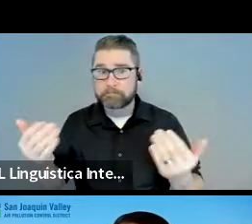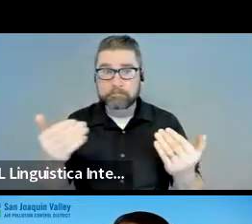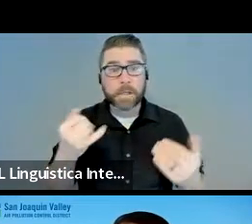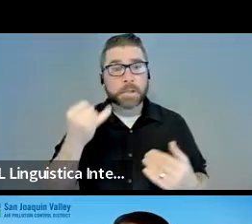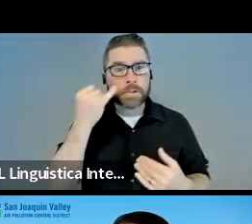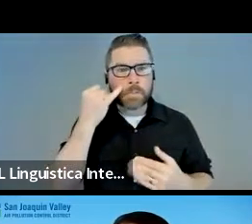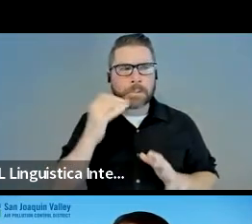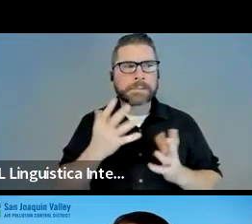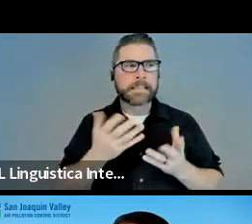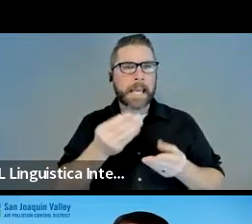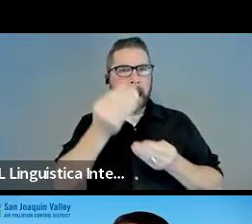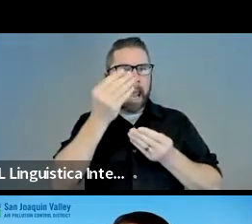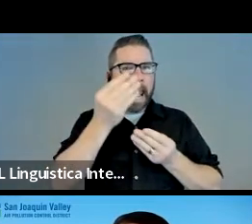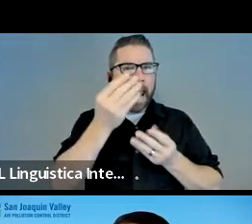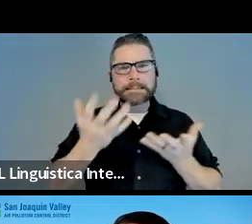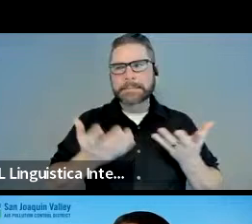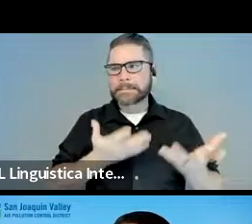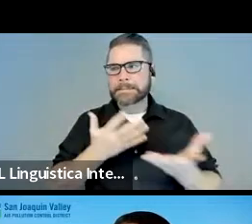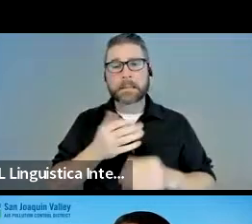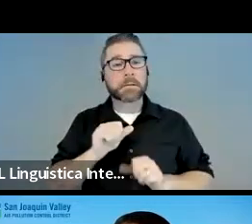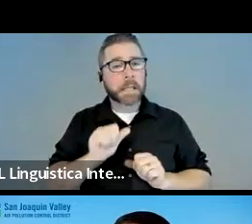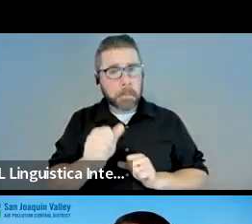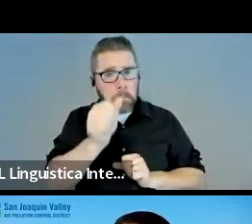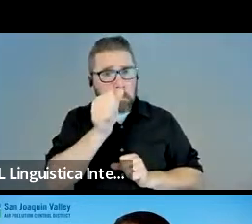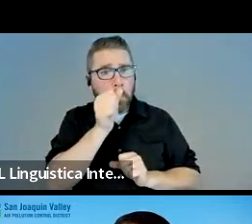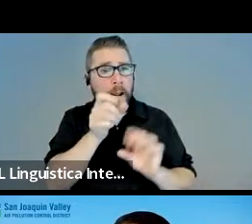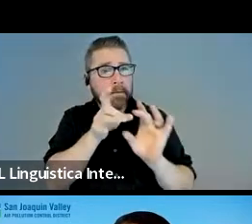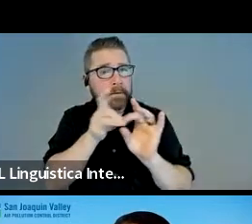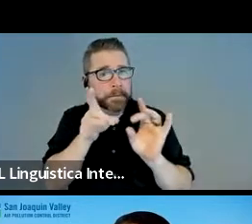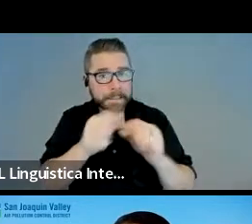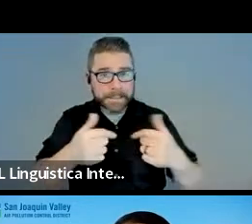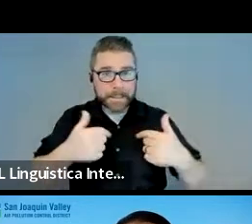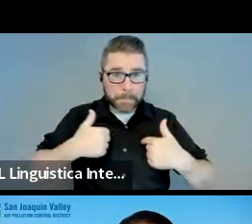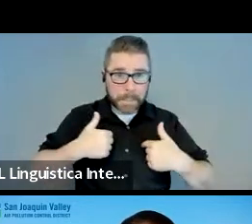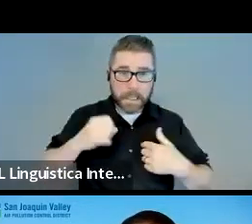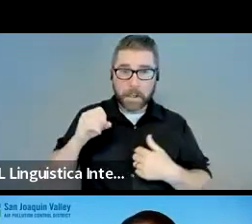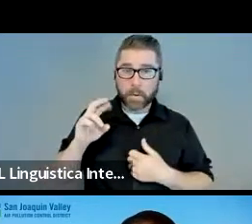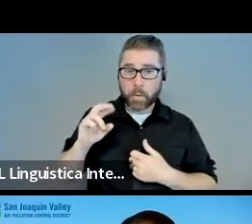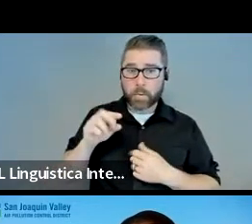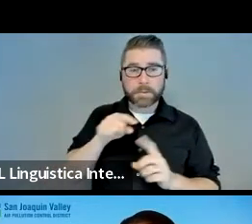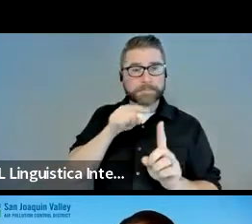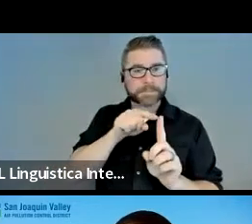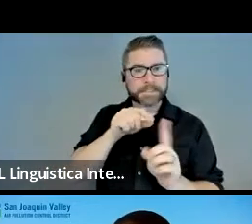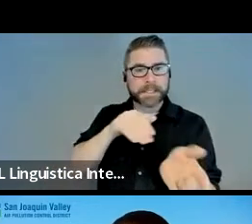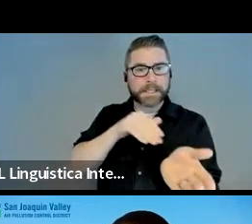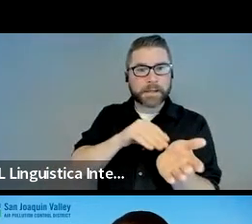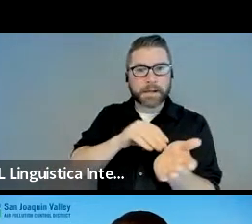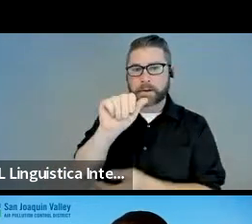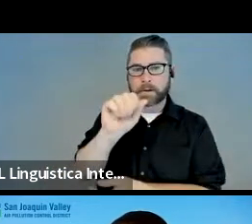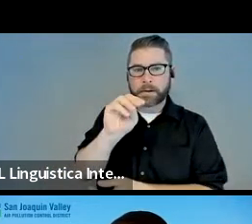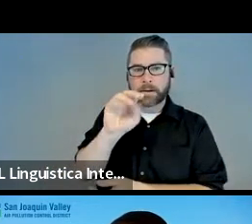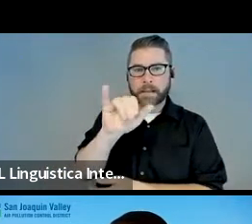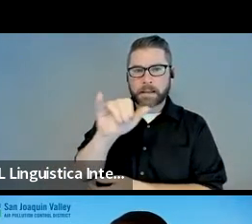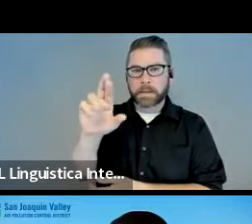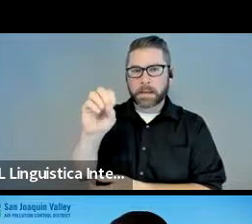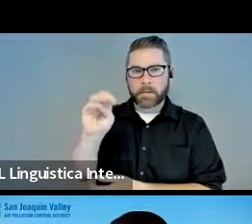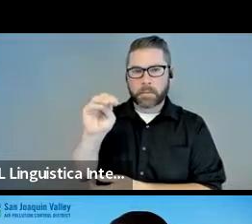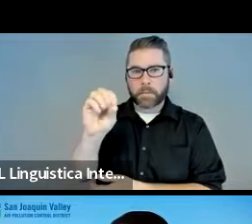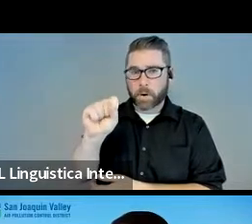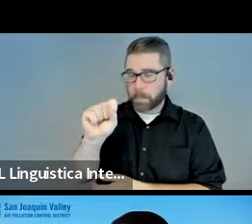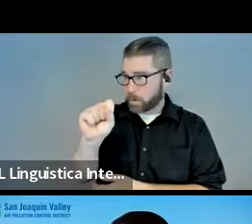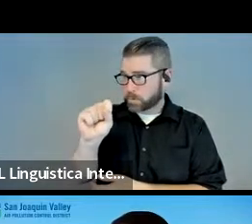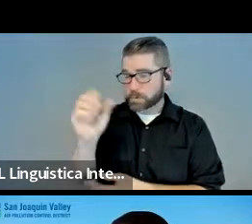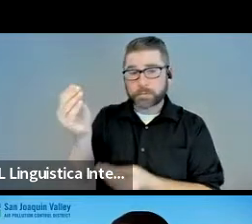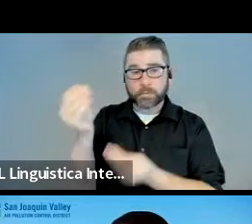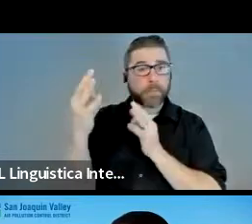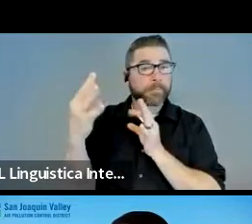message myself and Dr. Amy Ramos and provide your honest feedback about the in-person meeting. At